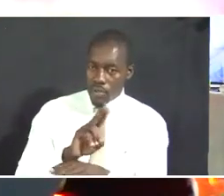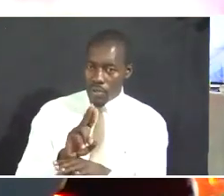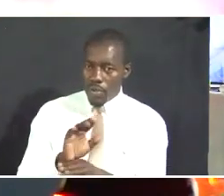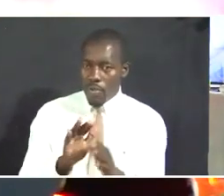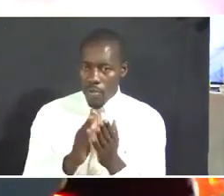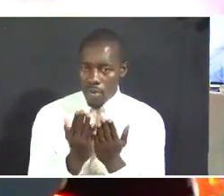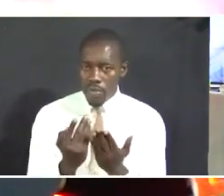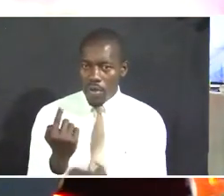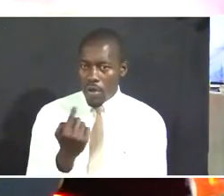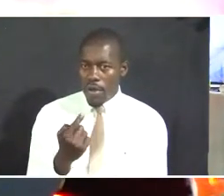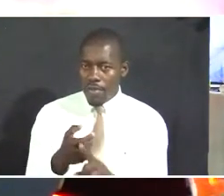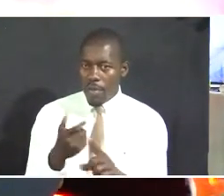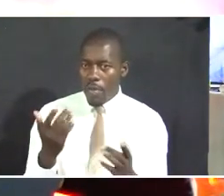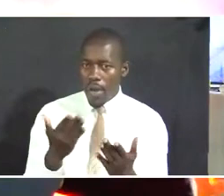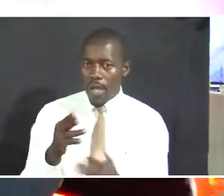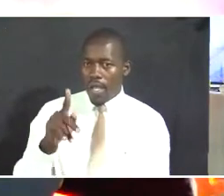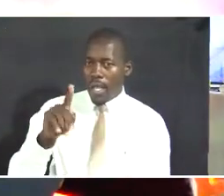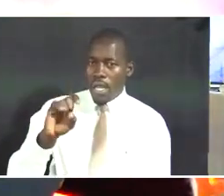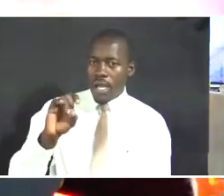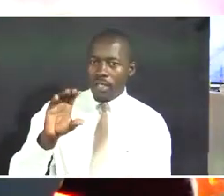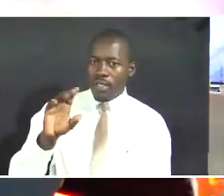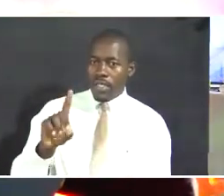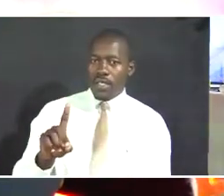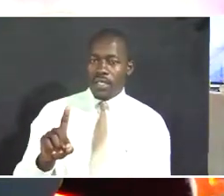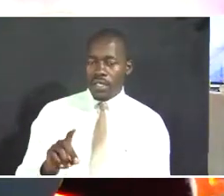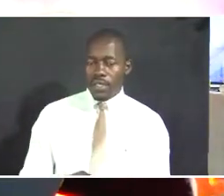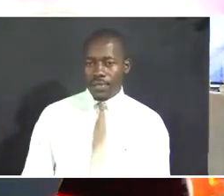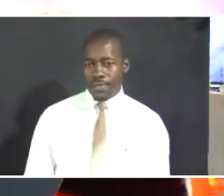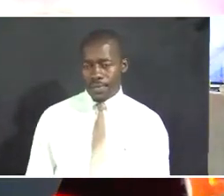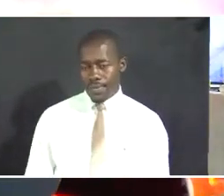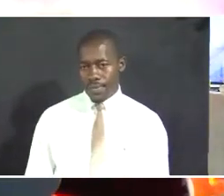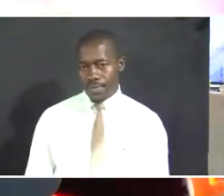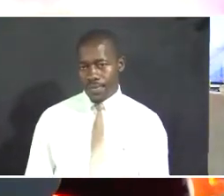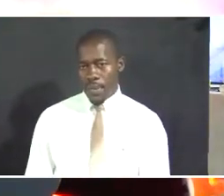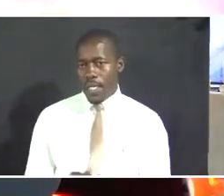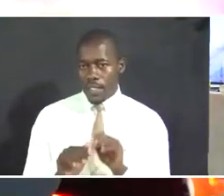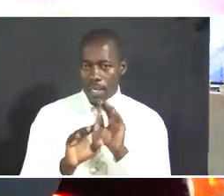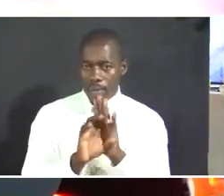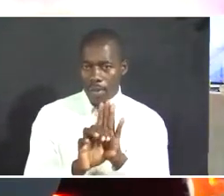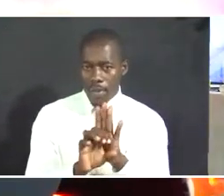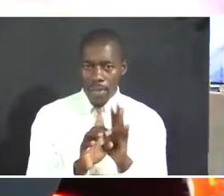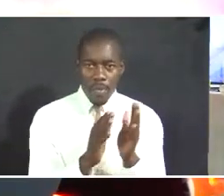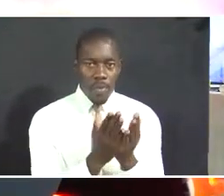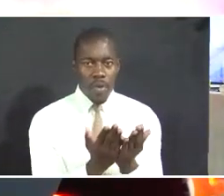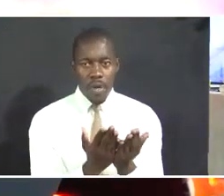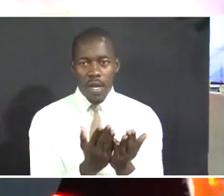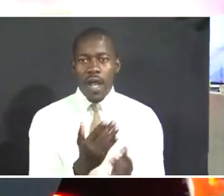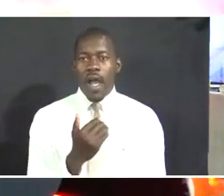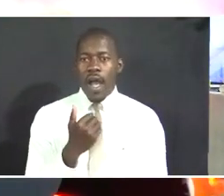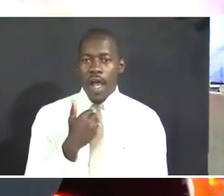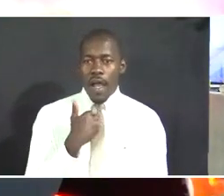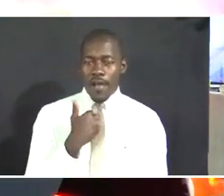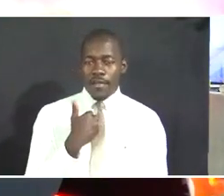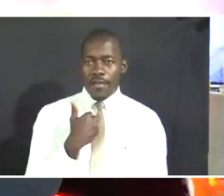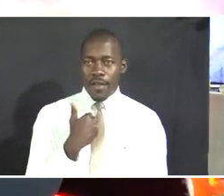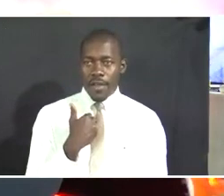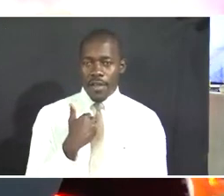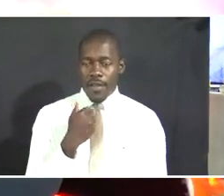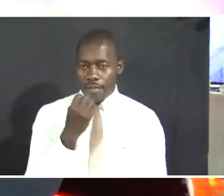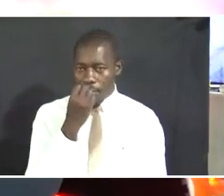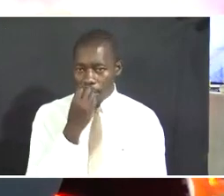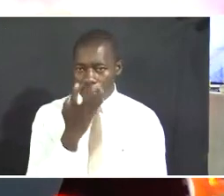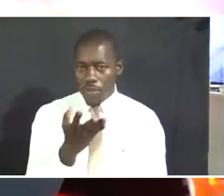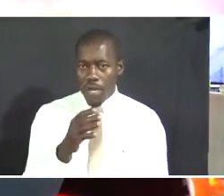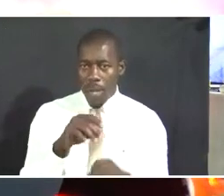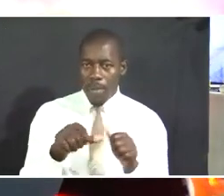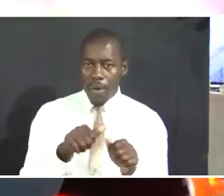does now the ball fall on our side? If I take that textbook that has a content that has the